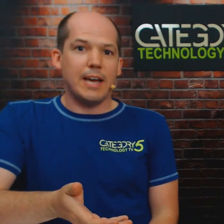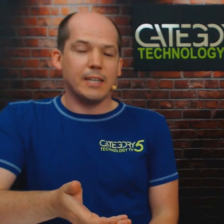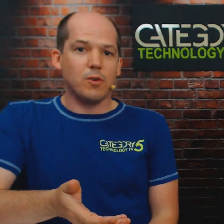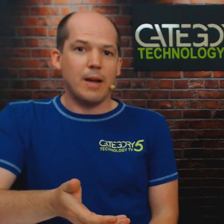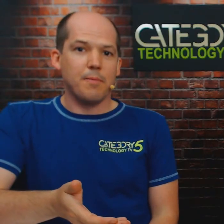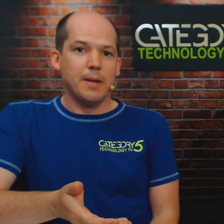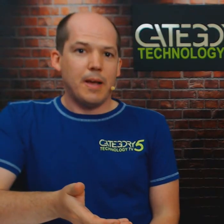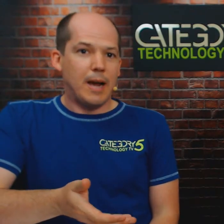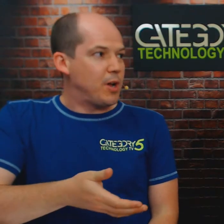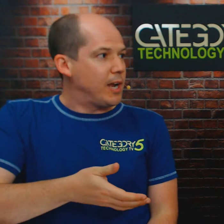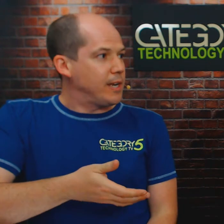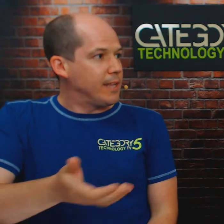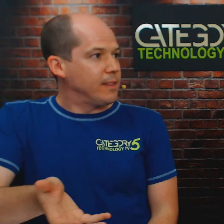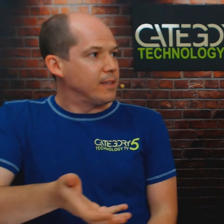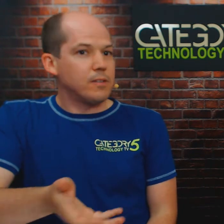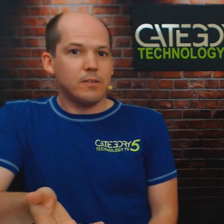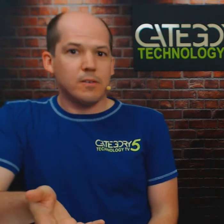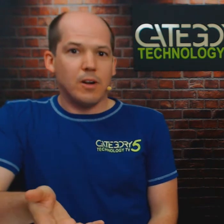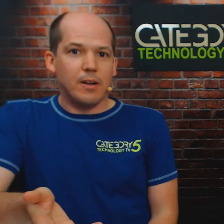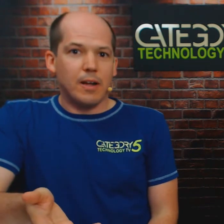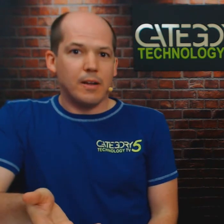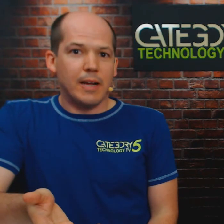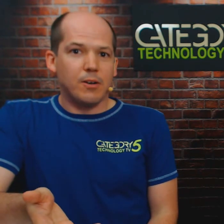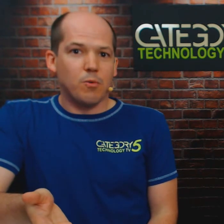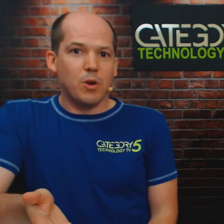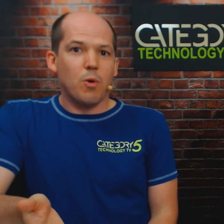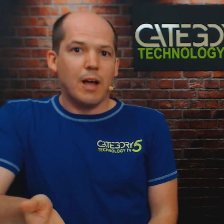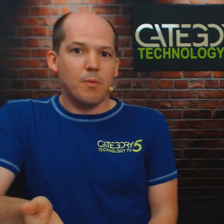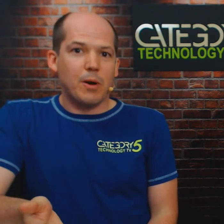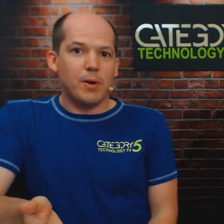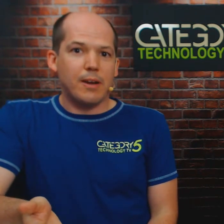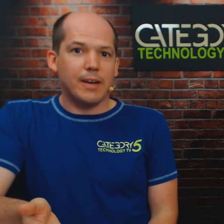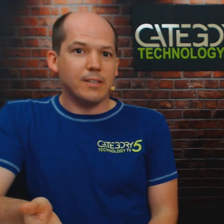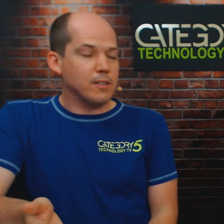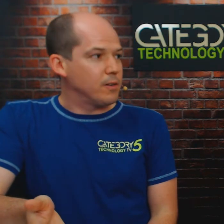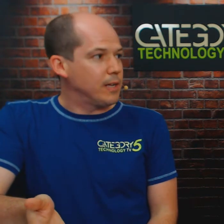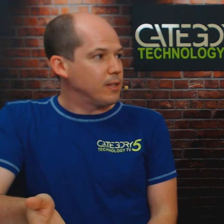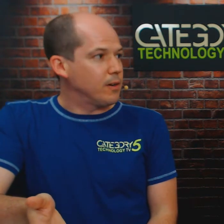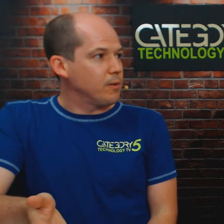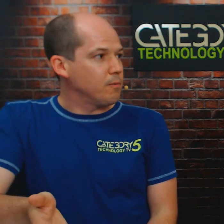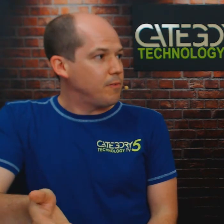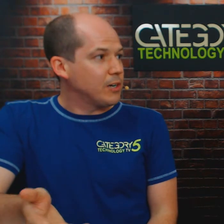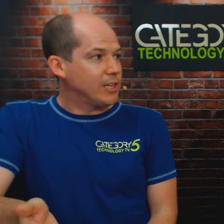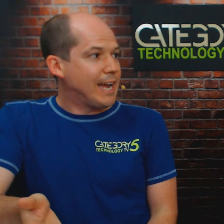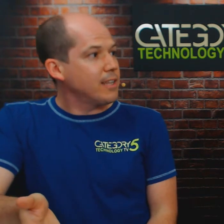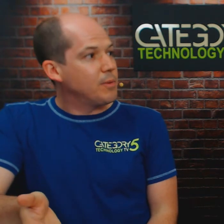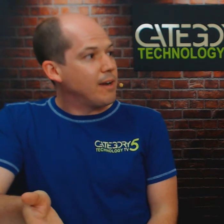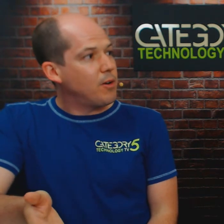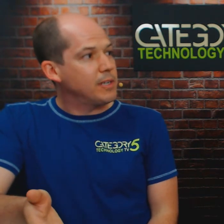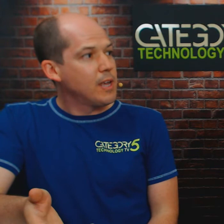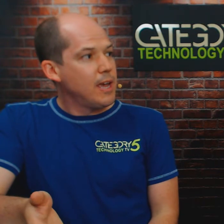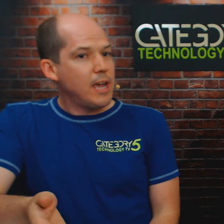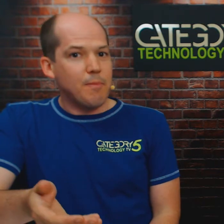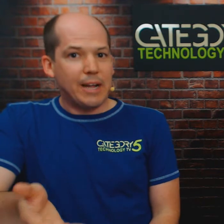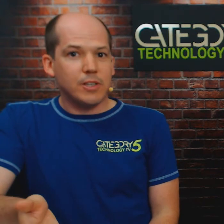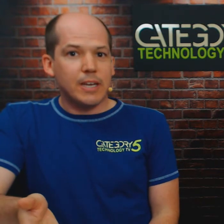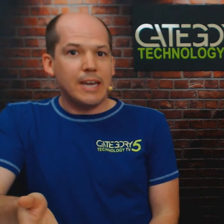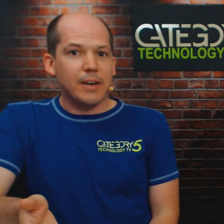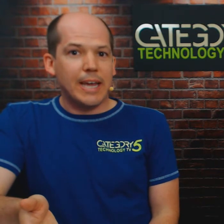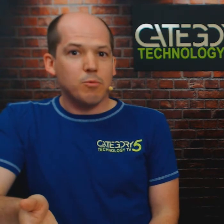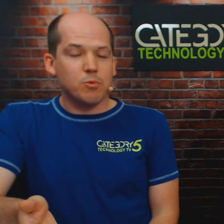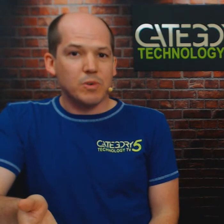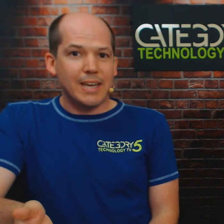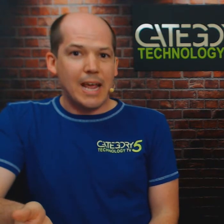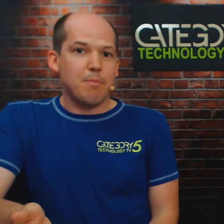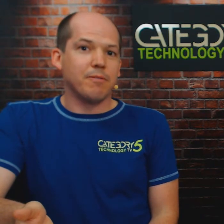is just fine. And so I'm not in this, you know, I don't know a lot about hearing aids and their functionality. But I've always imagined